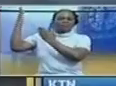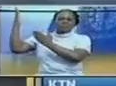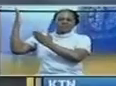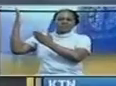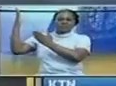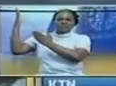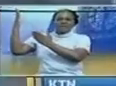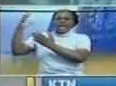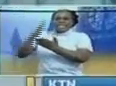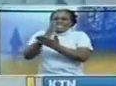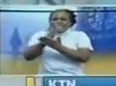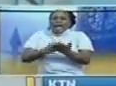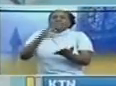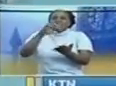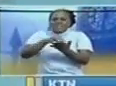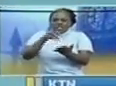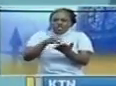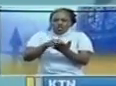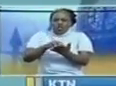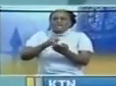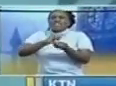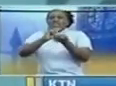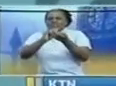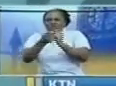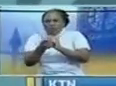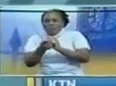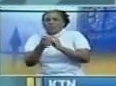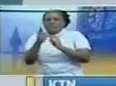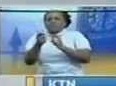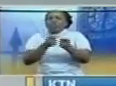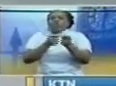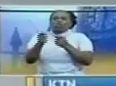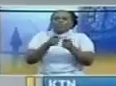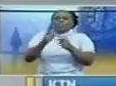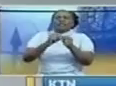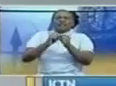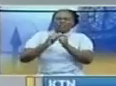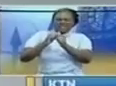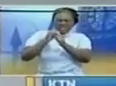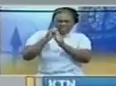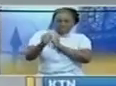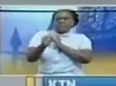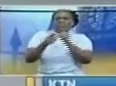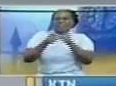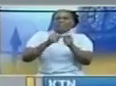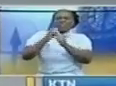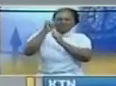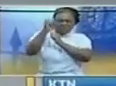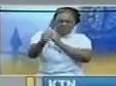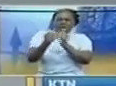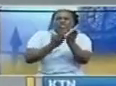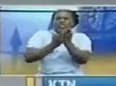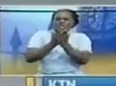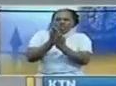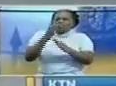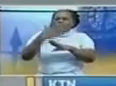the substation, the transformers raise the electricity voltage so it can travel long distances throughout the power lines with